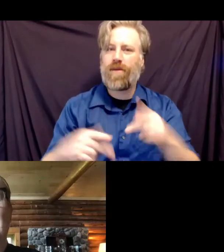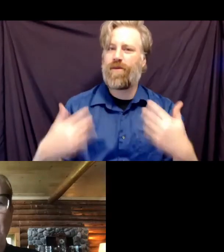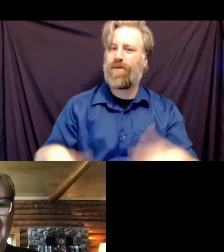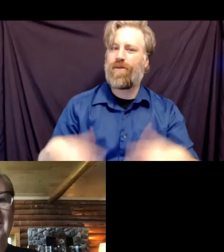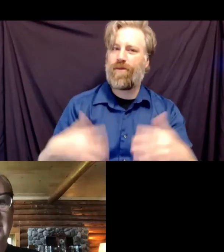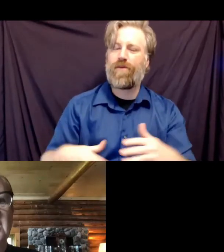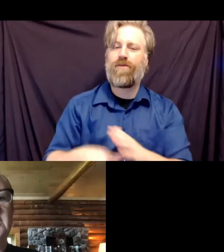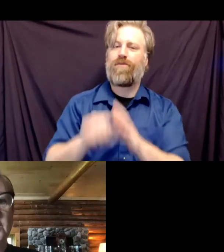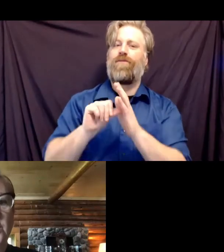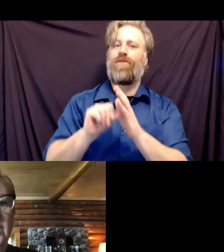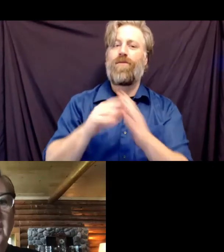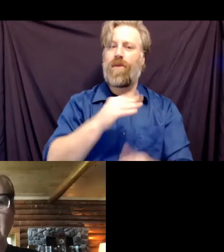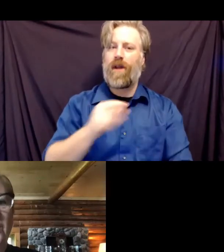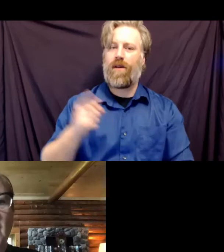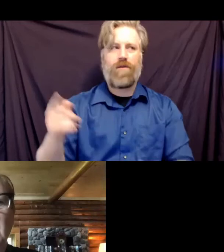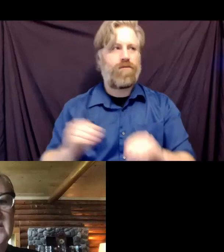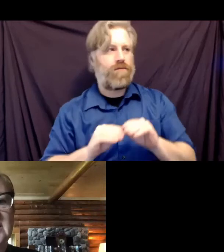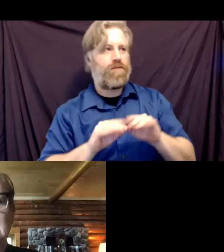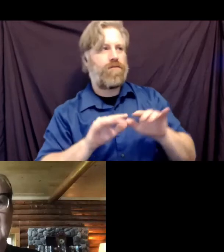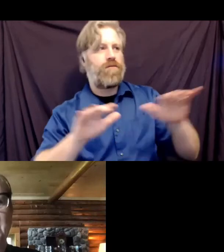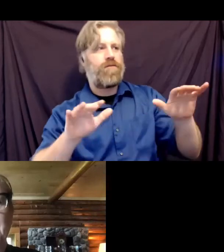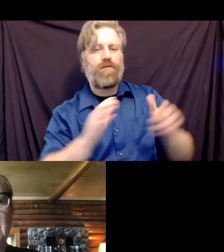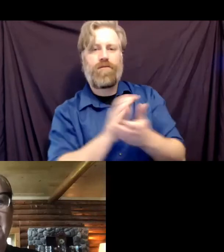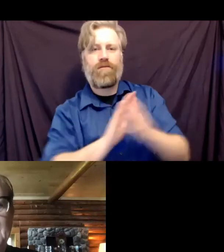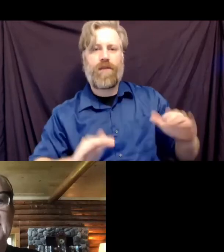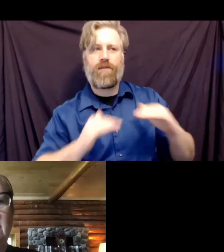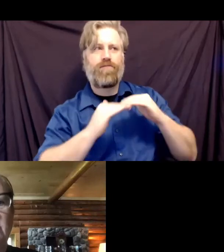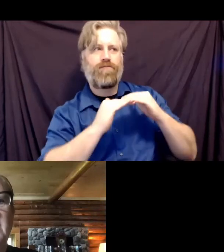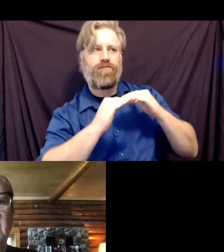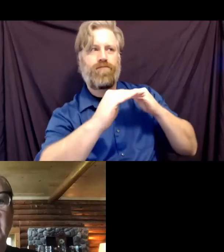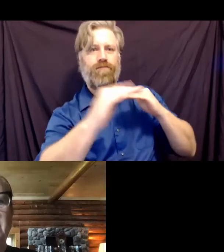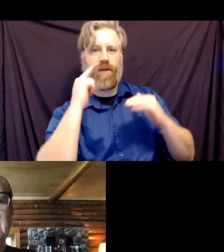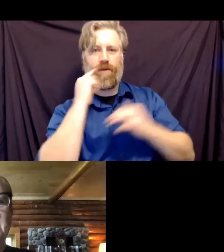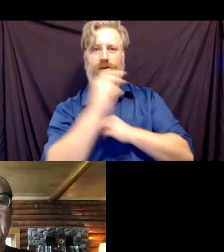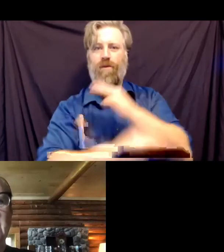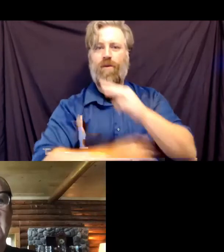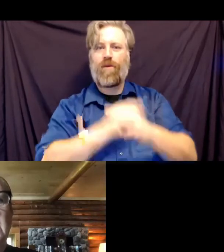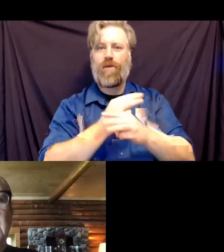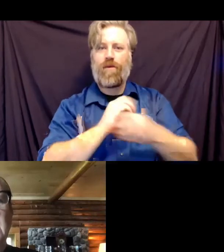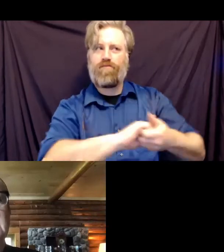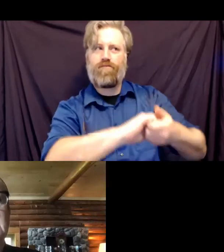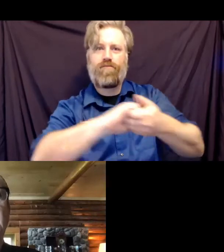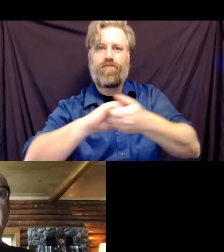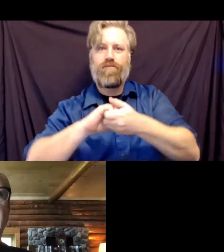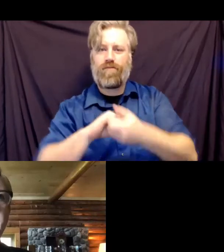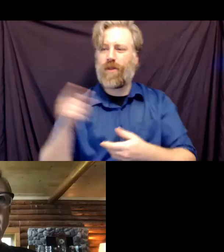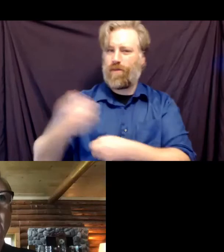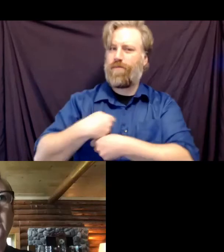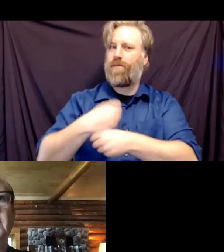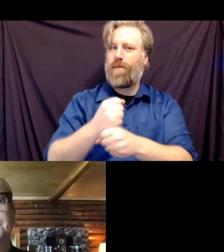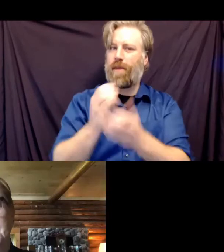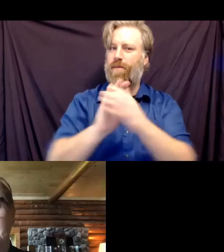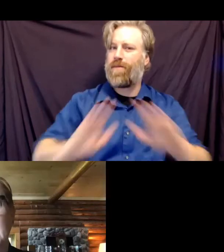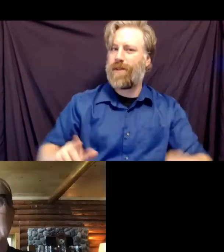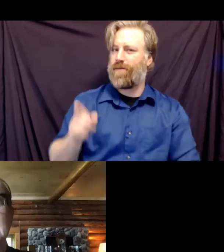bringing harmony into the world. I don't know how else to state it, but bringing peace and harmony. You're a peacemaker. And so the